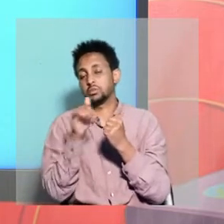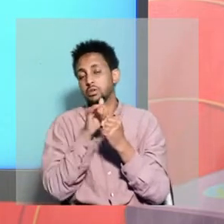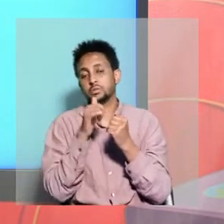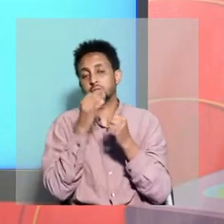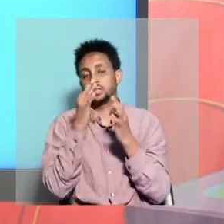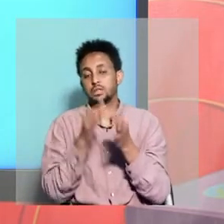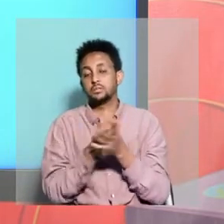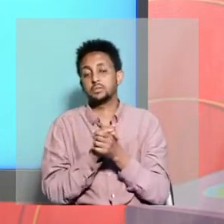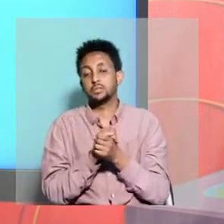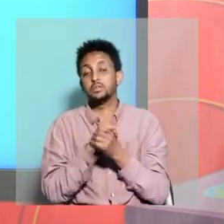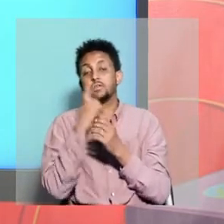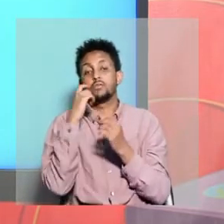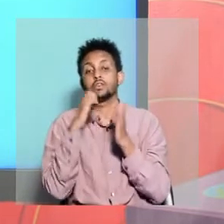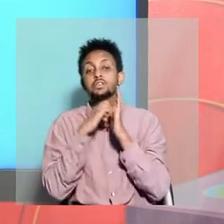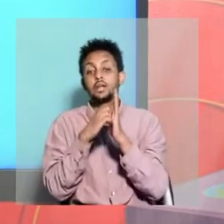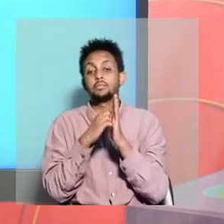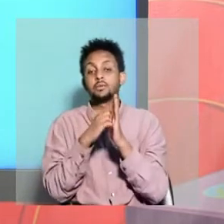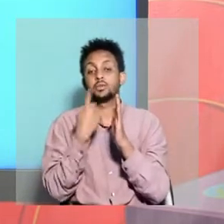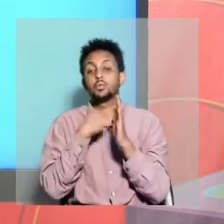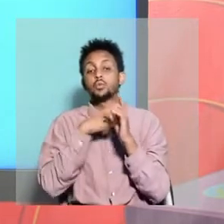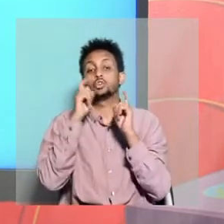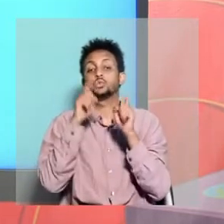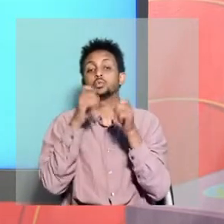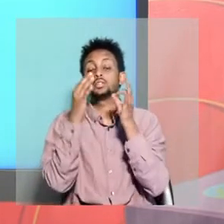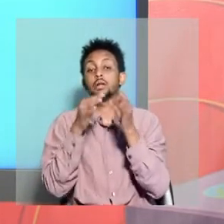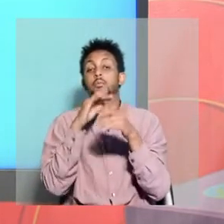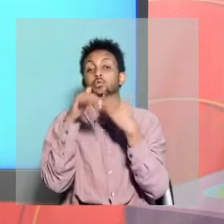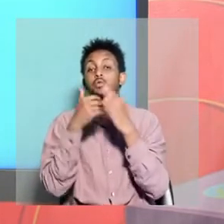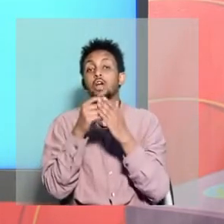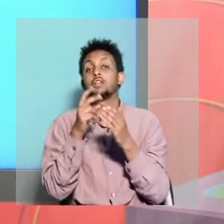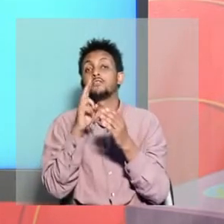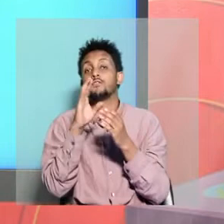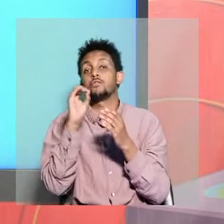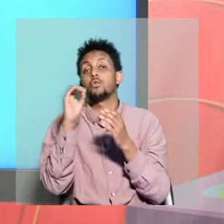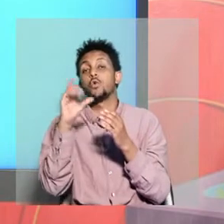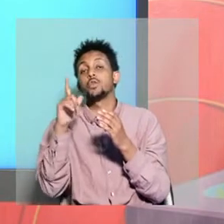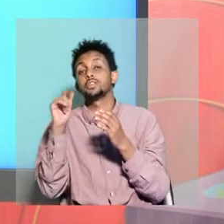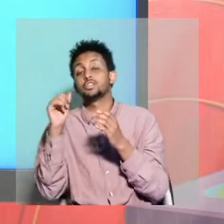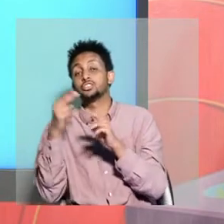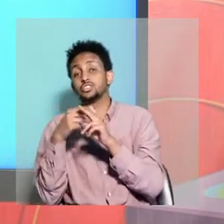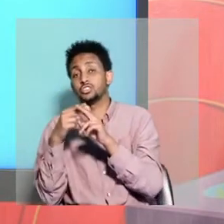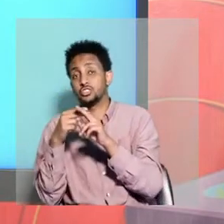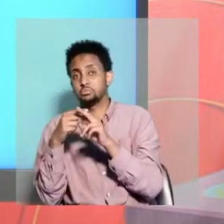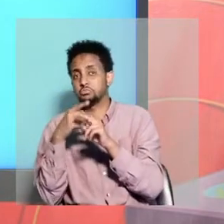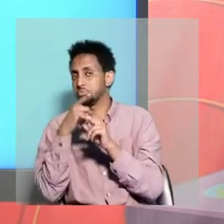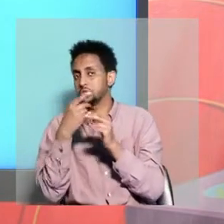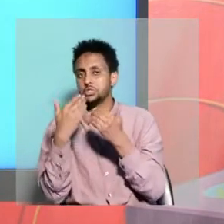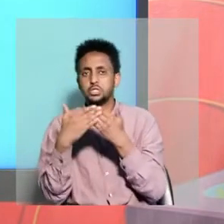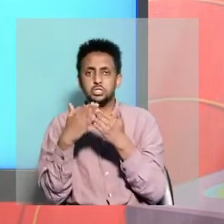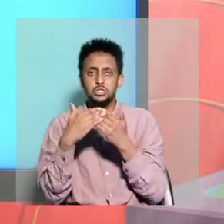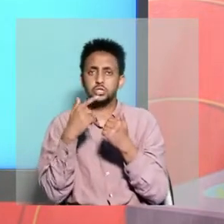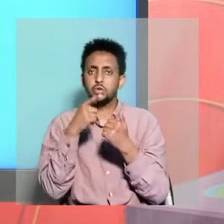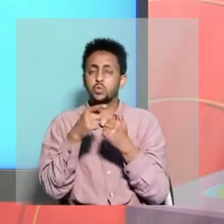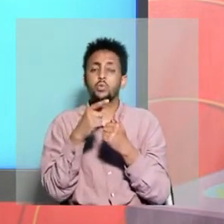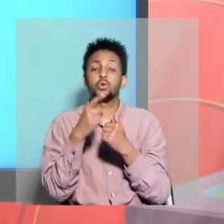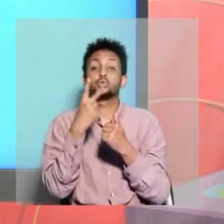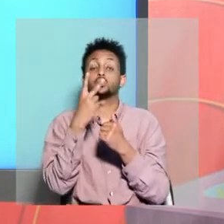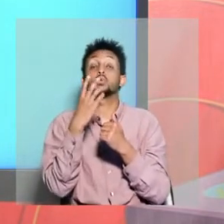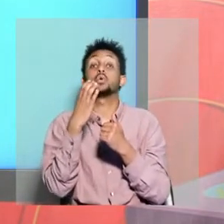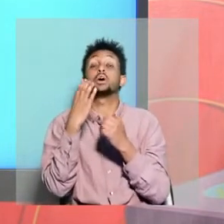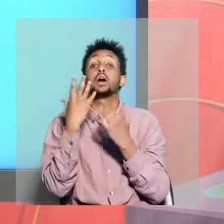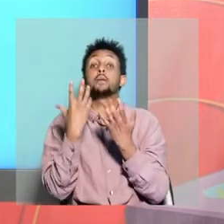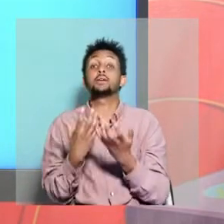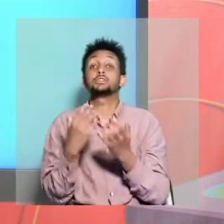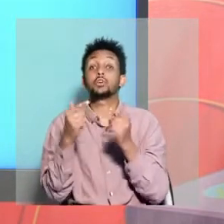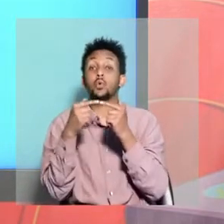be determined. For example, if you need to determine the total voltage, the voltage on each capacitor, it's so easy since the two capacitors